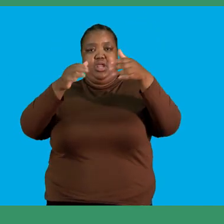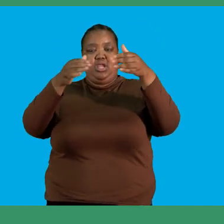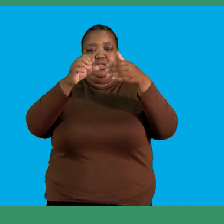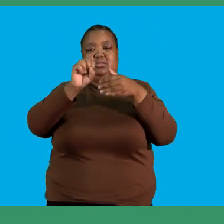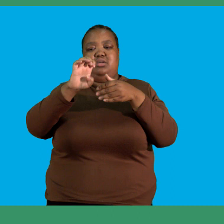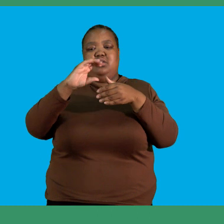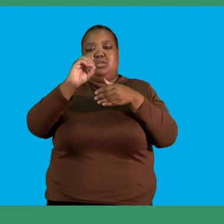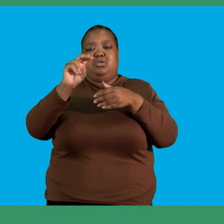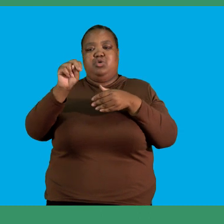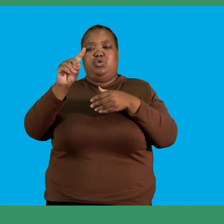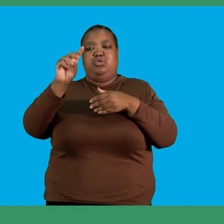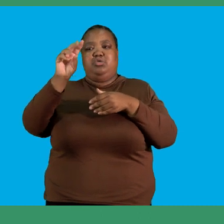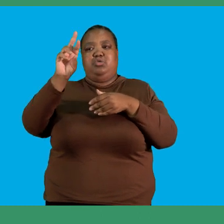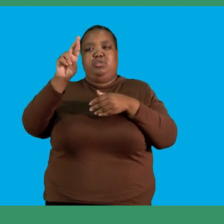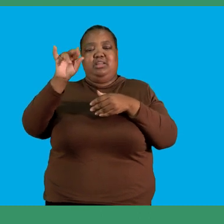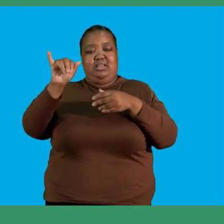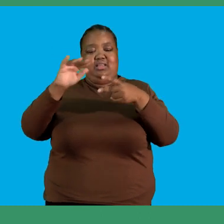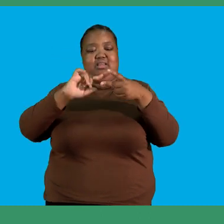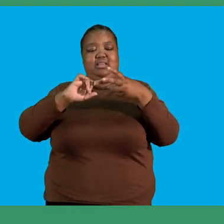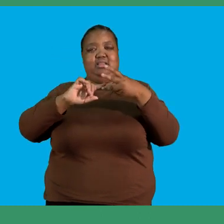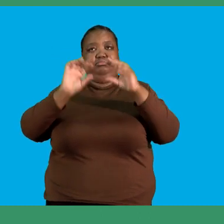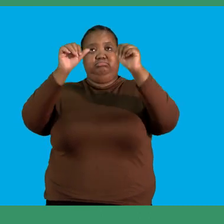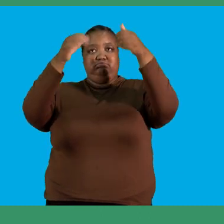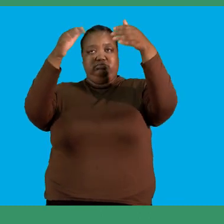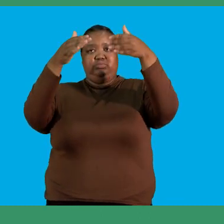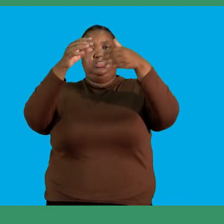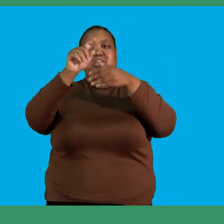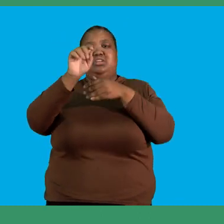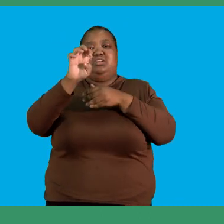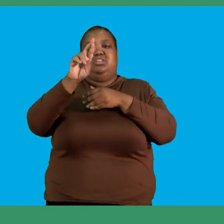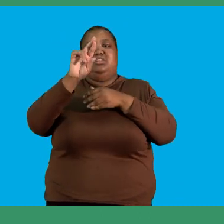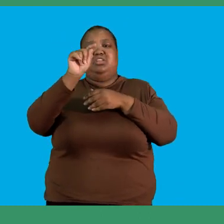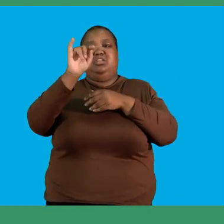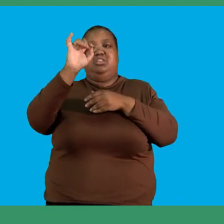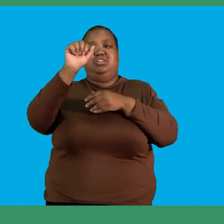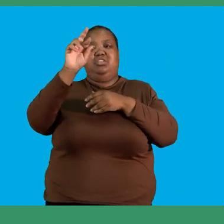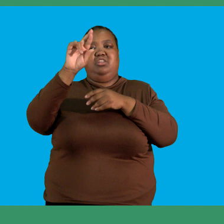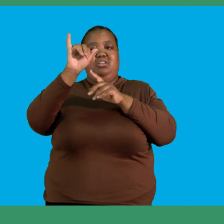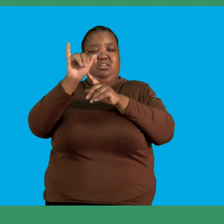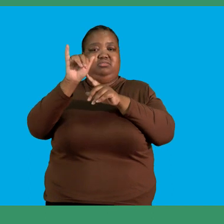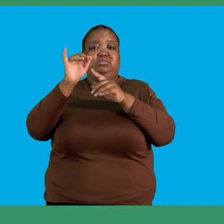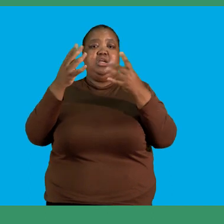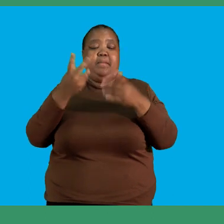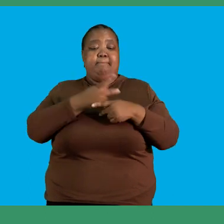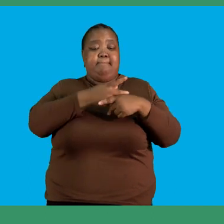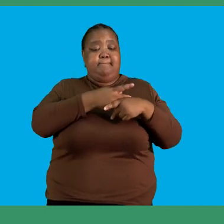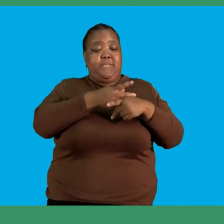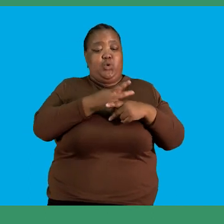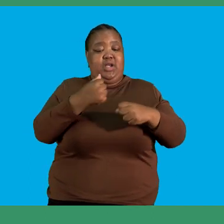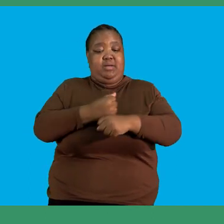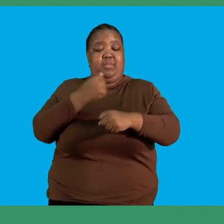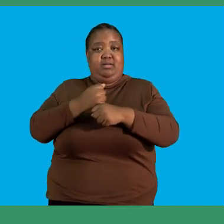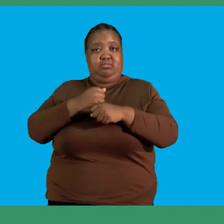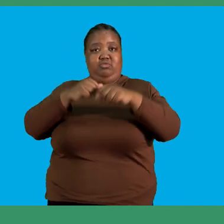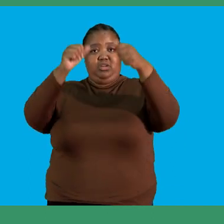are needed in the distribution process of the products that we are manufacturing. So when you